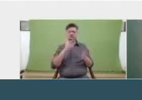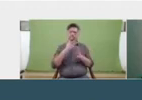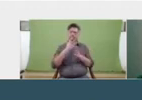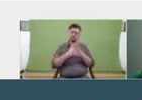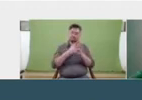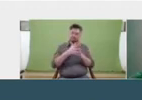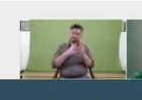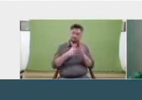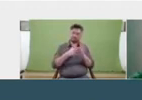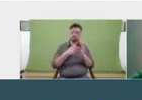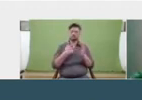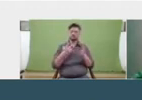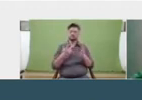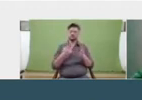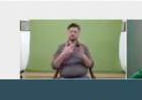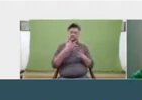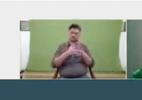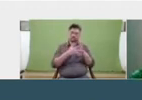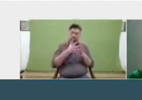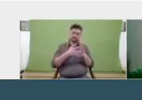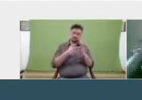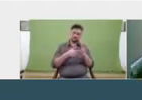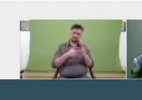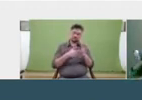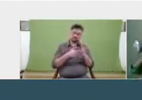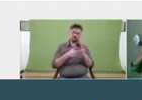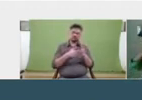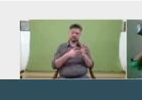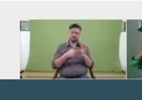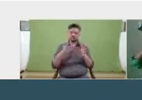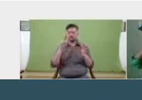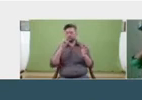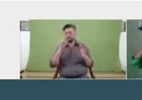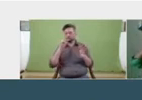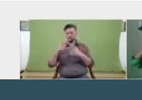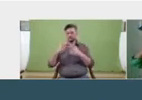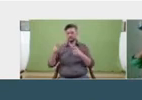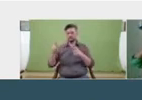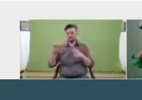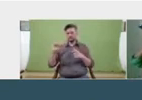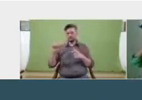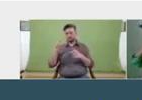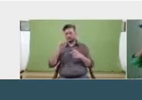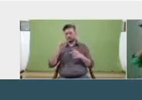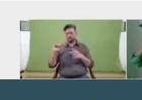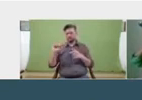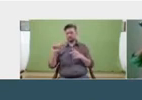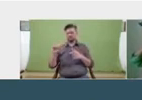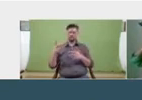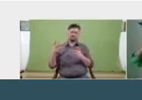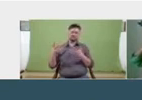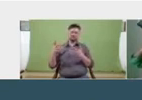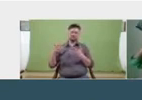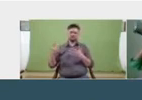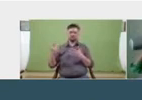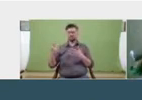um the so-called uh spoken language into the uh things